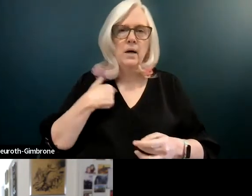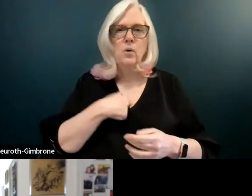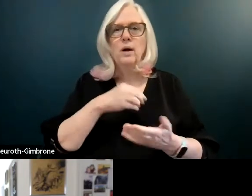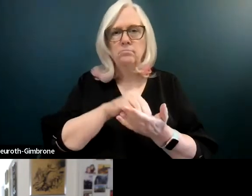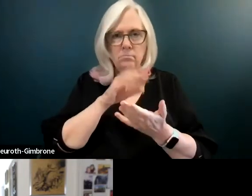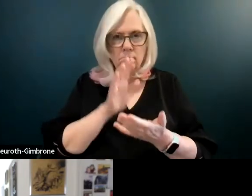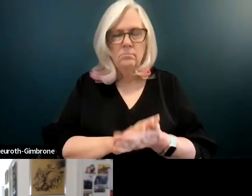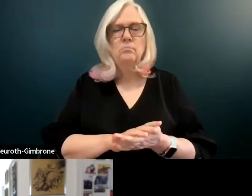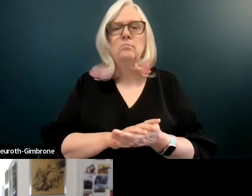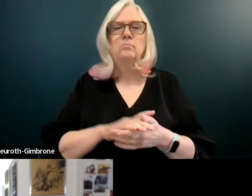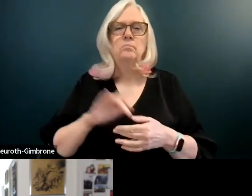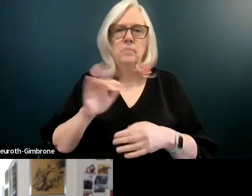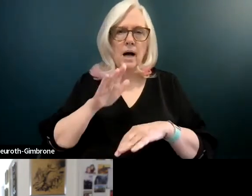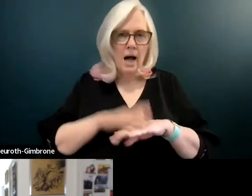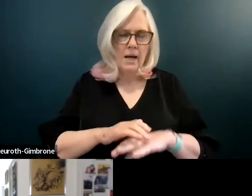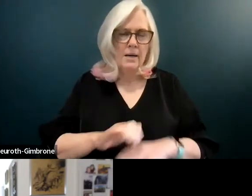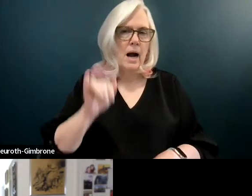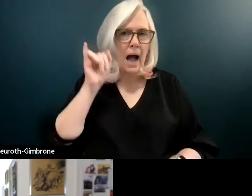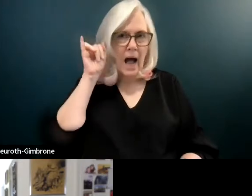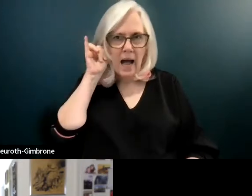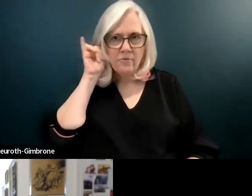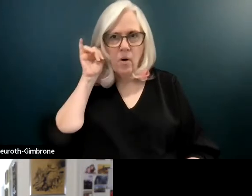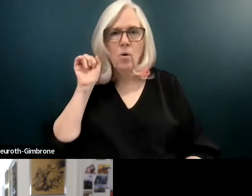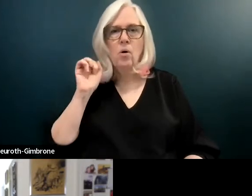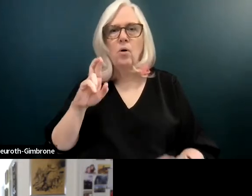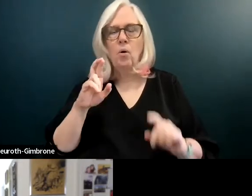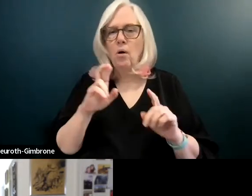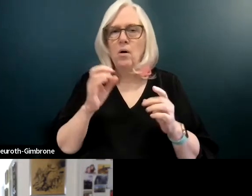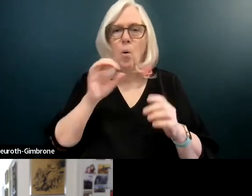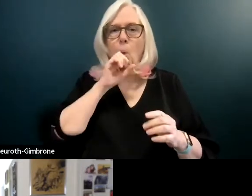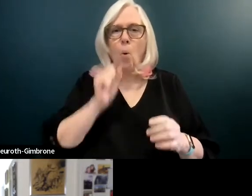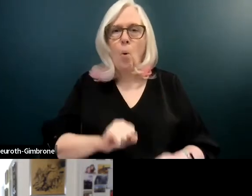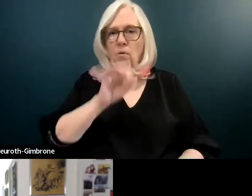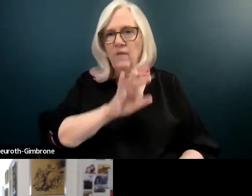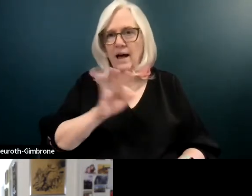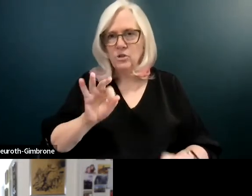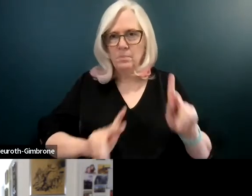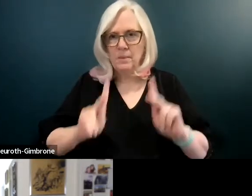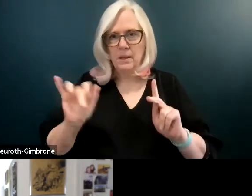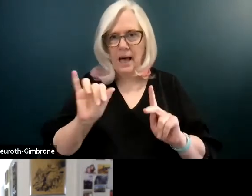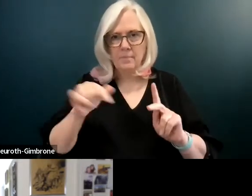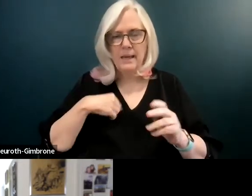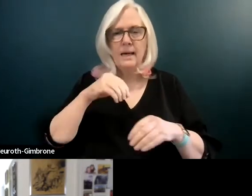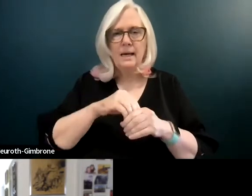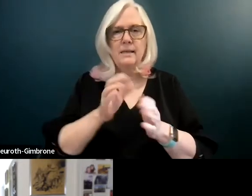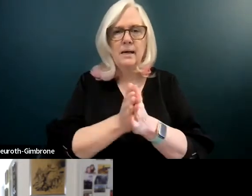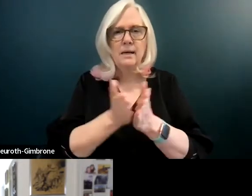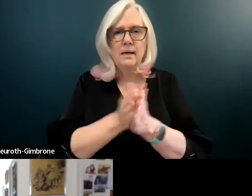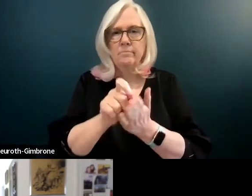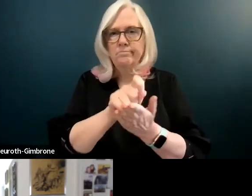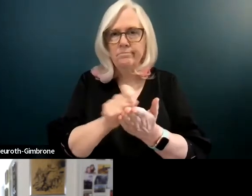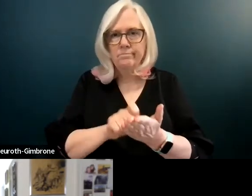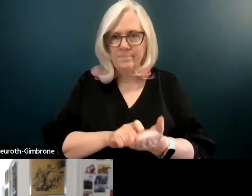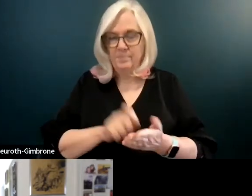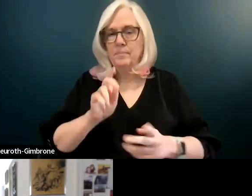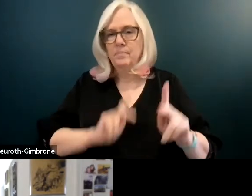notes like on our iPhone, or old-fashioned people like me in my notebook. But people do take notes in